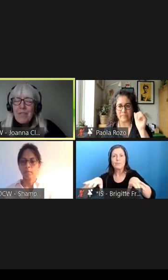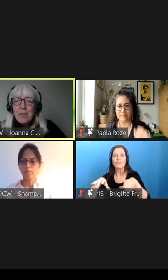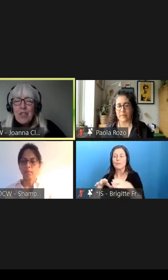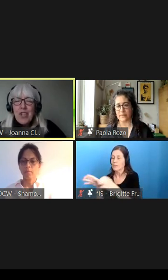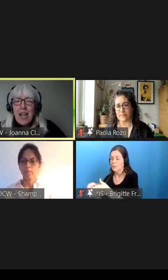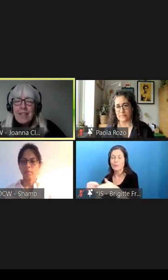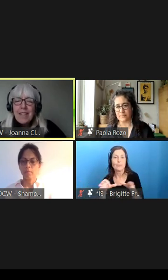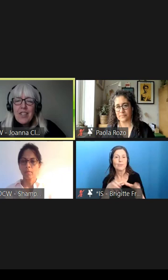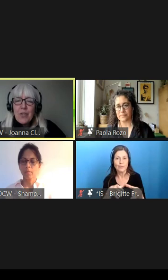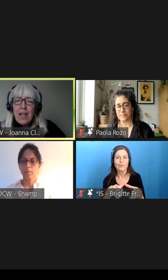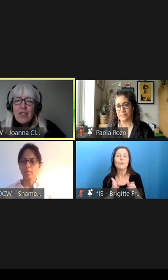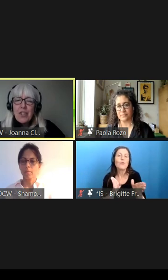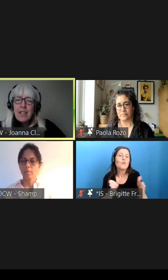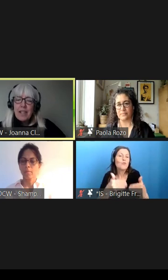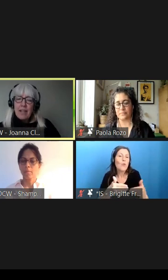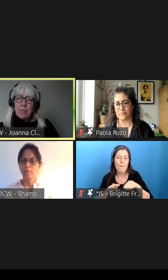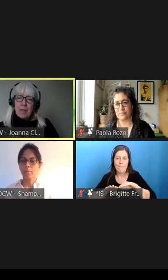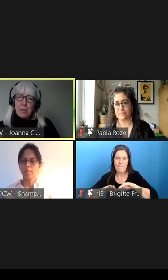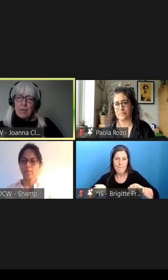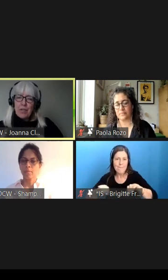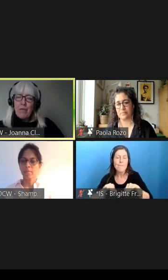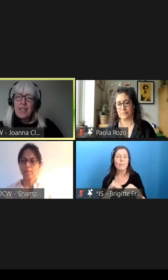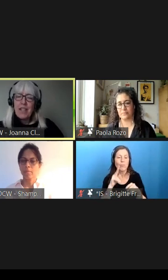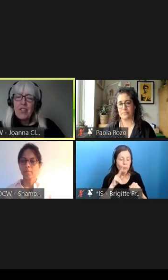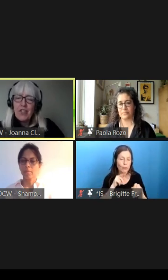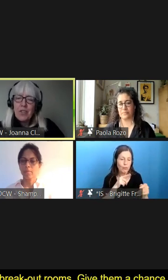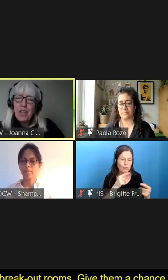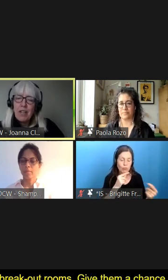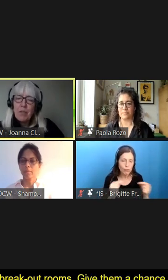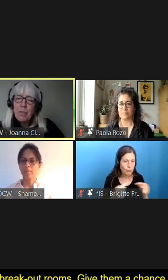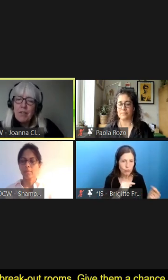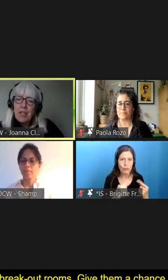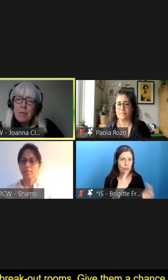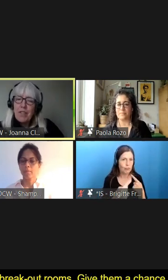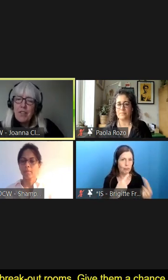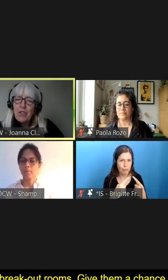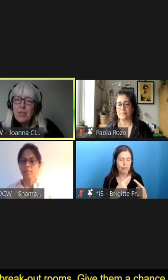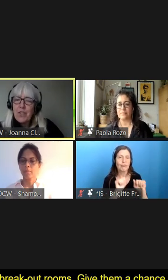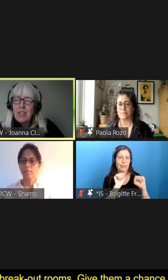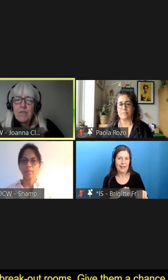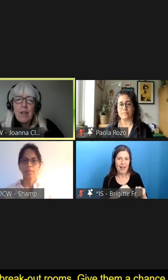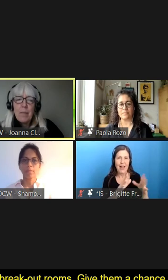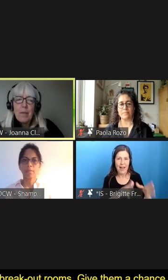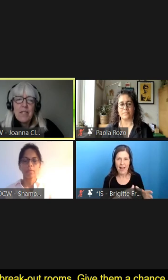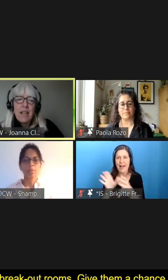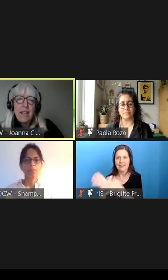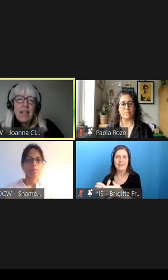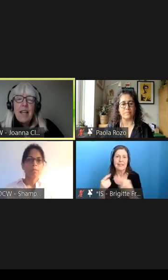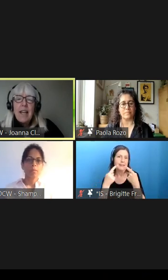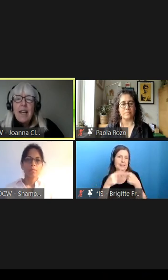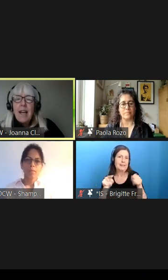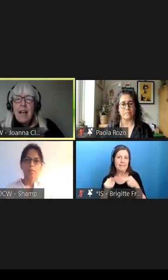and give you a chance to actually have a bit more of a conversation yourselves about some of the issues that have come up